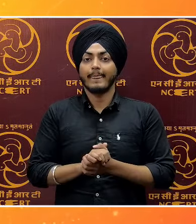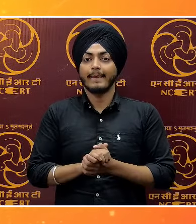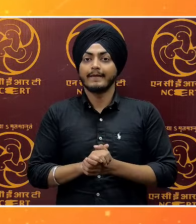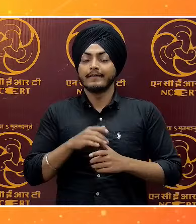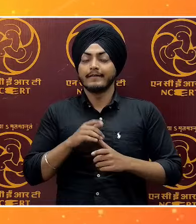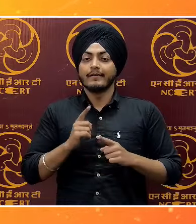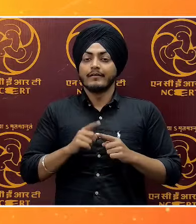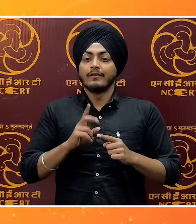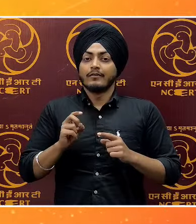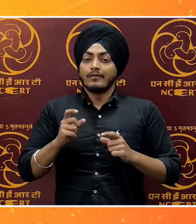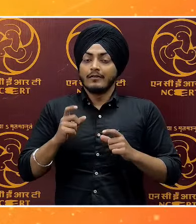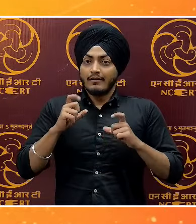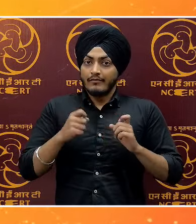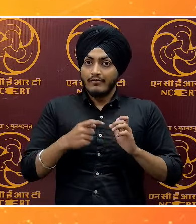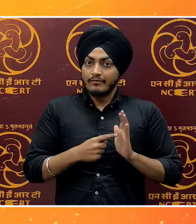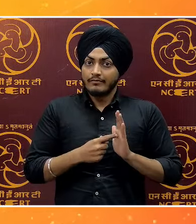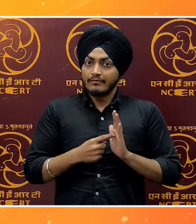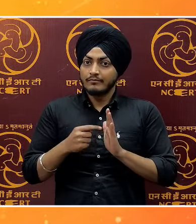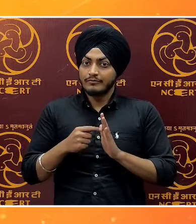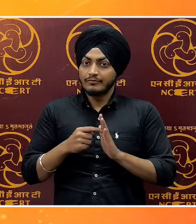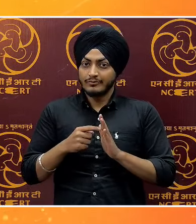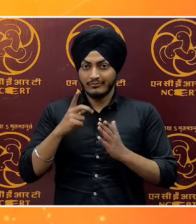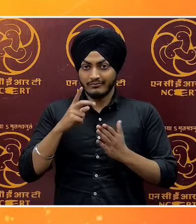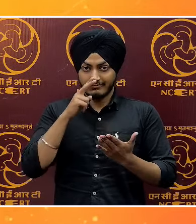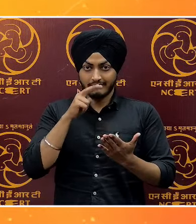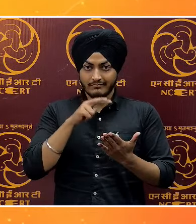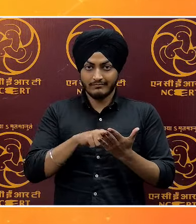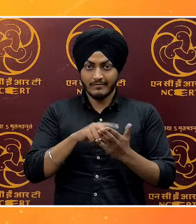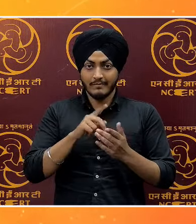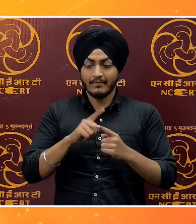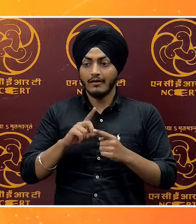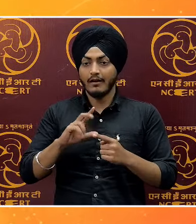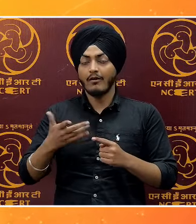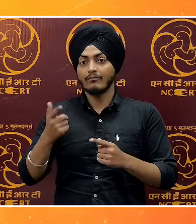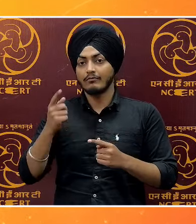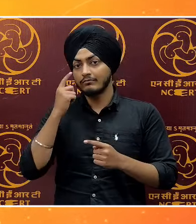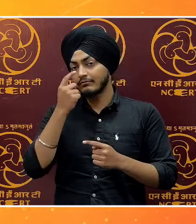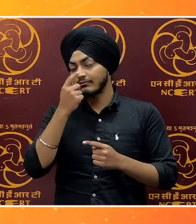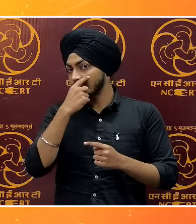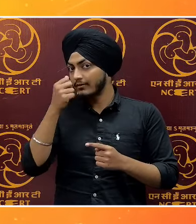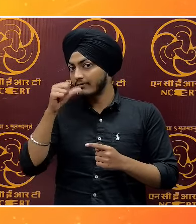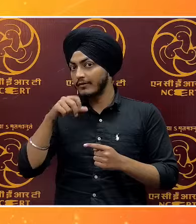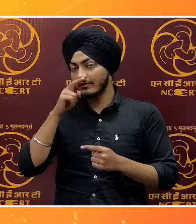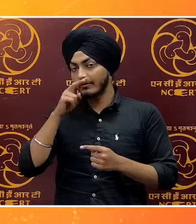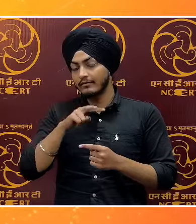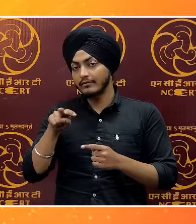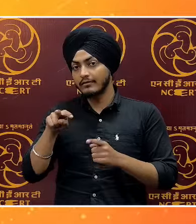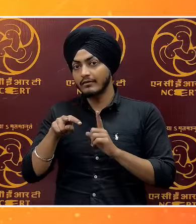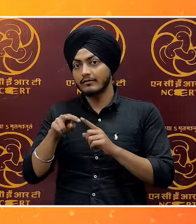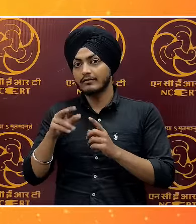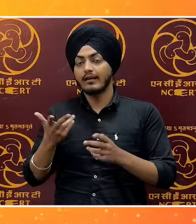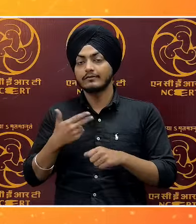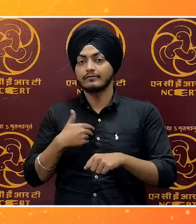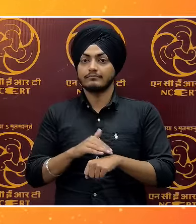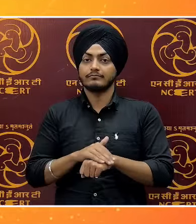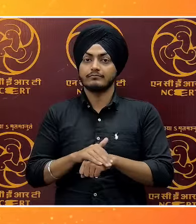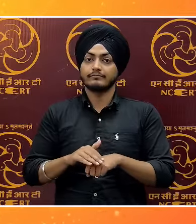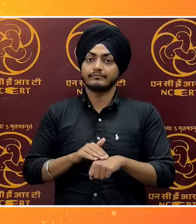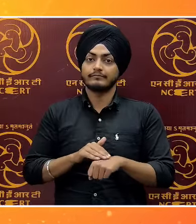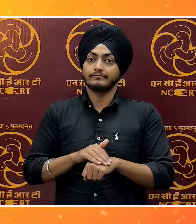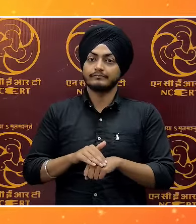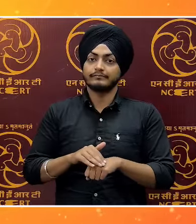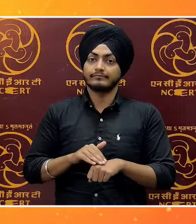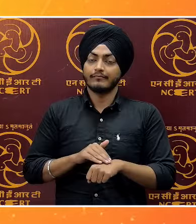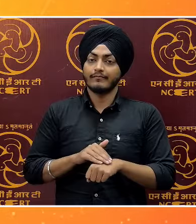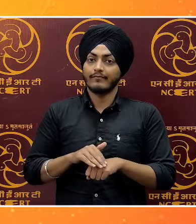they can be Braille. Through Braille also you can understand the poem, and I can see that you've prepared something in Yeah. Braille also. Okay, if you are so much excited, I Yes.